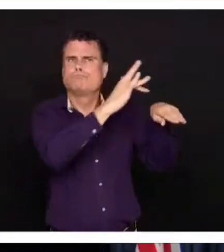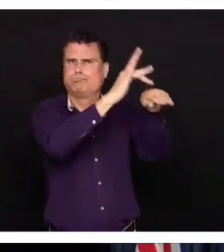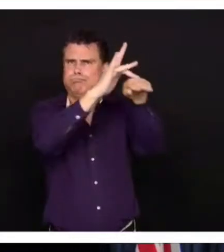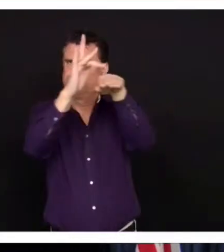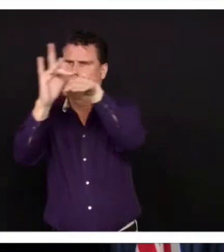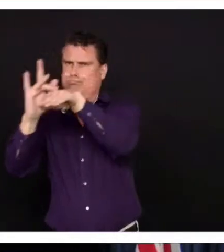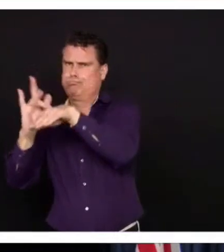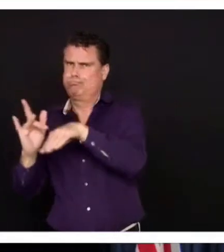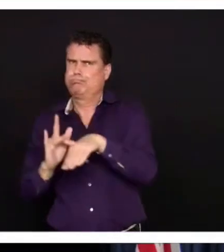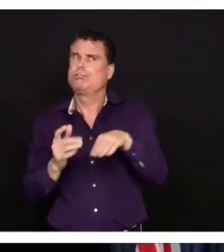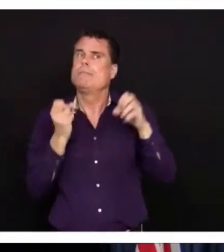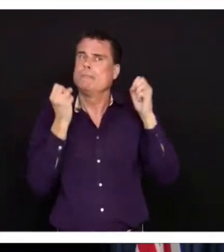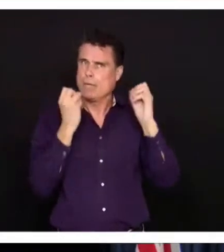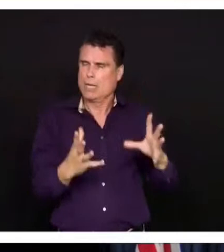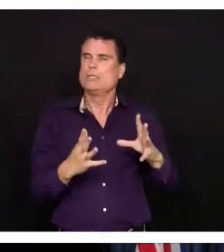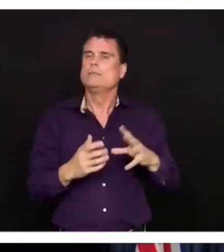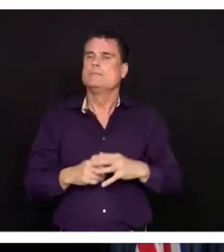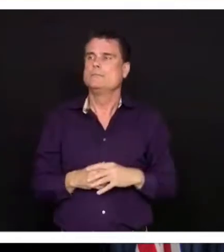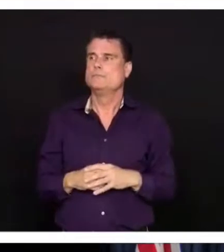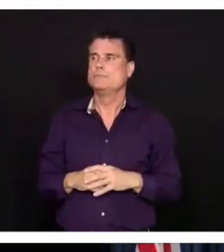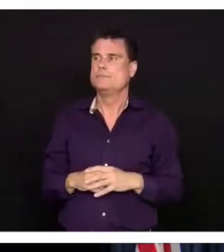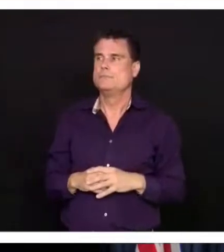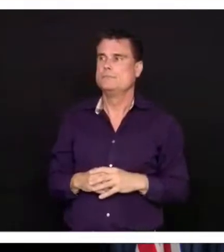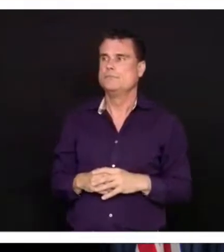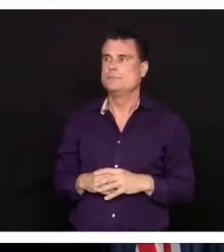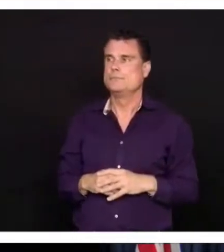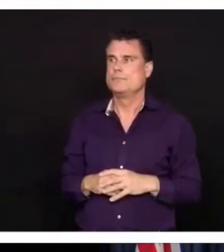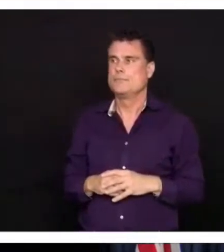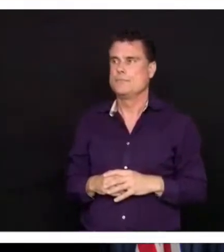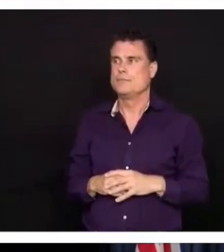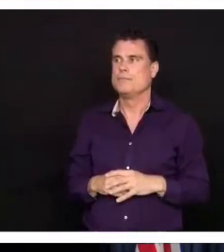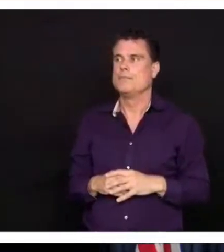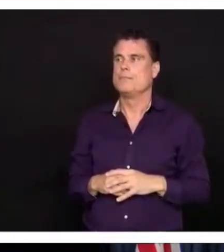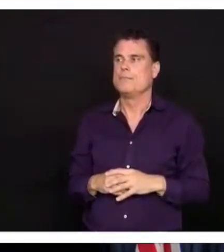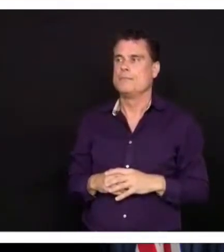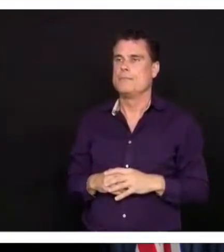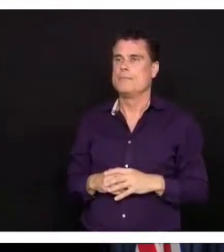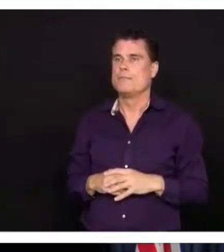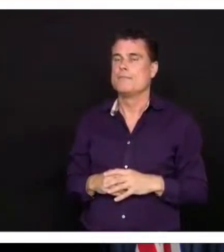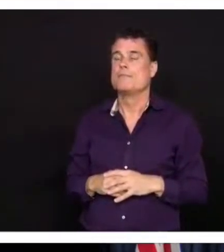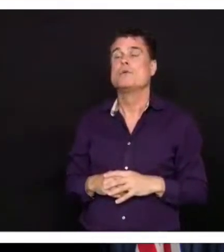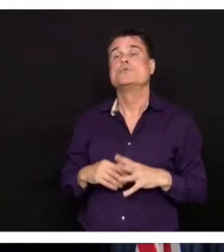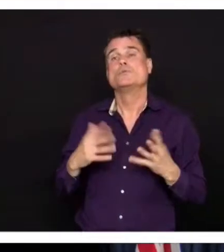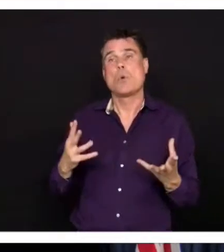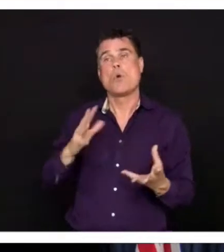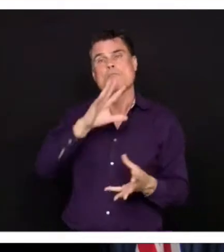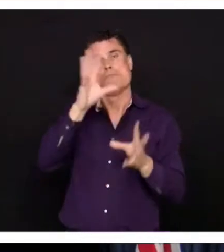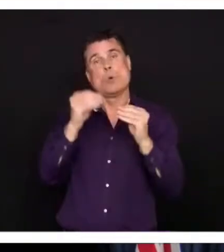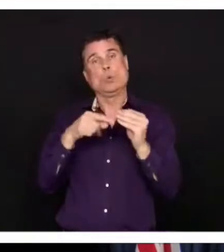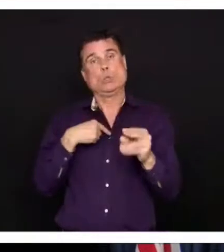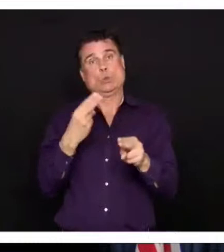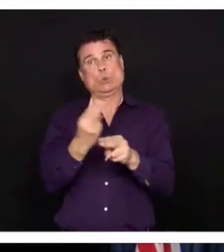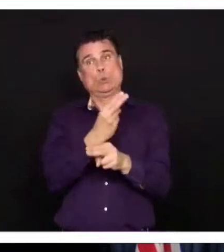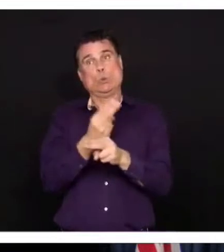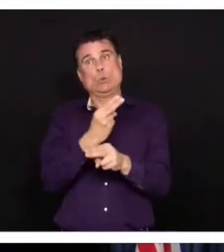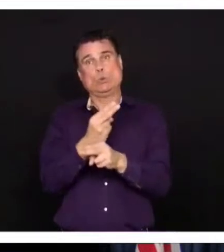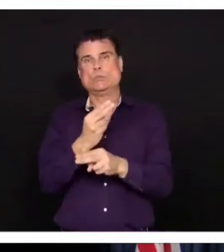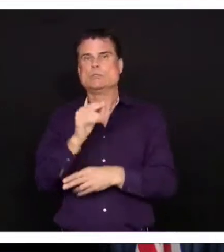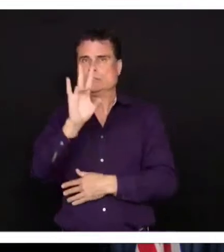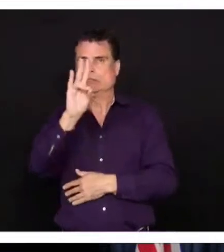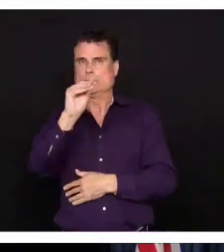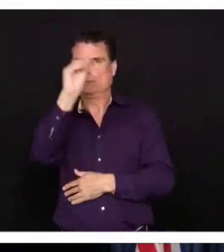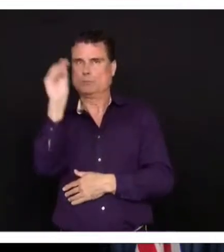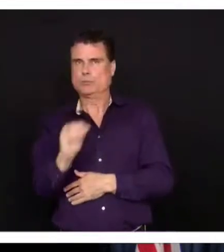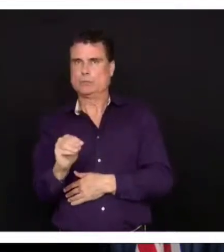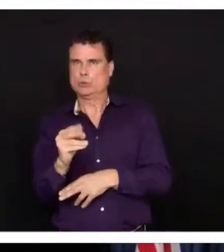been at 70% over this period. And of course, I would say, and this is the time to just briefly